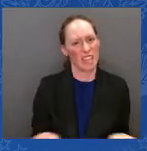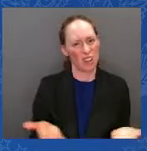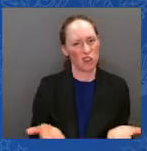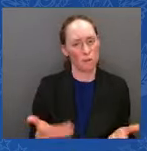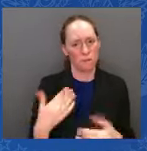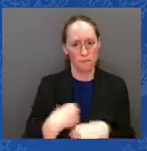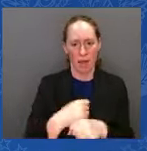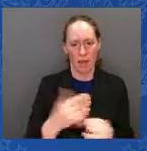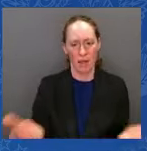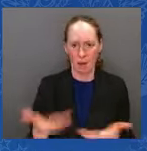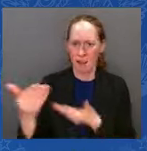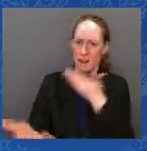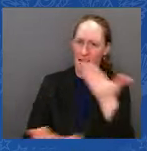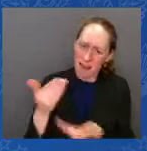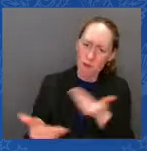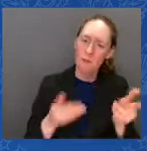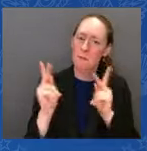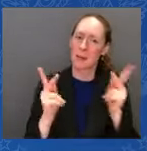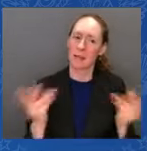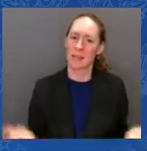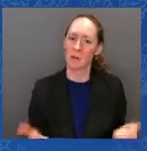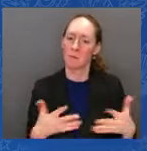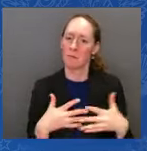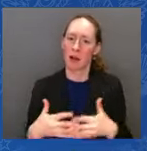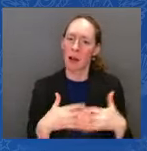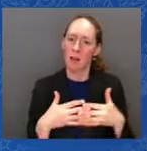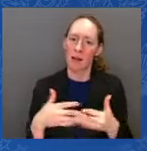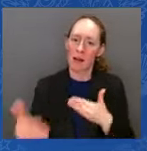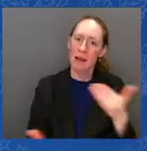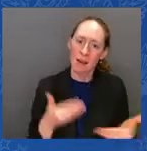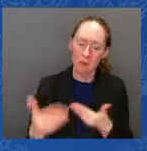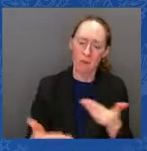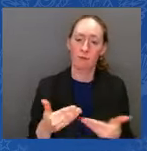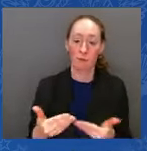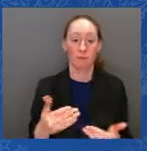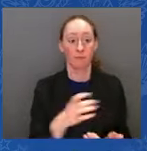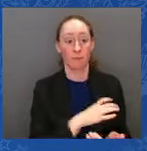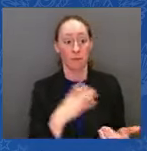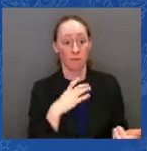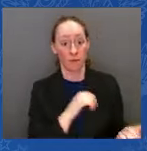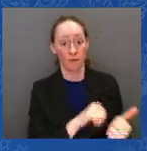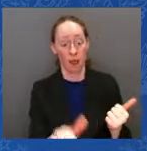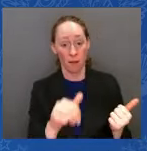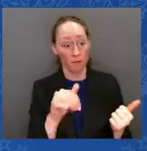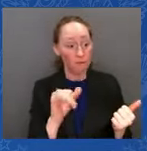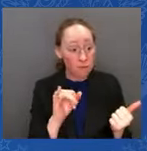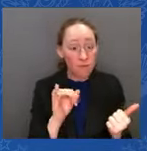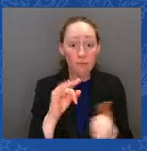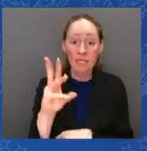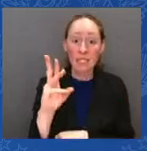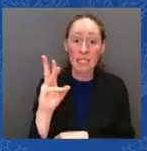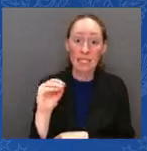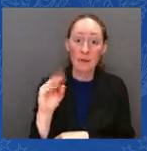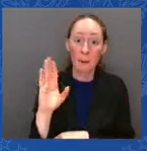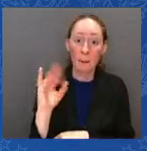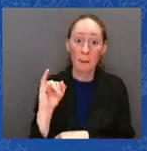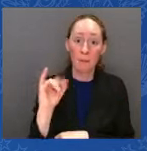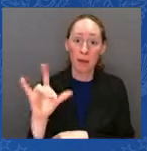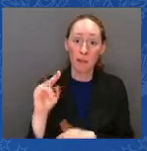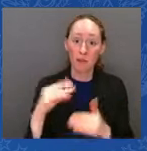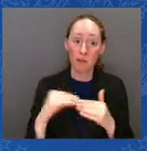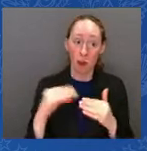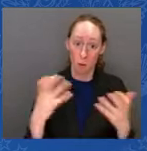money that Congress passes. So if I have $60 billion to spend, I'm going to have to put new